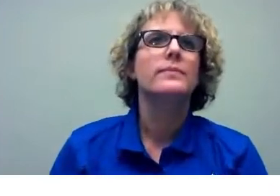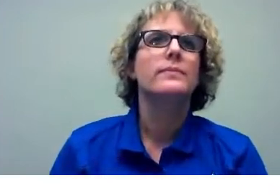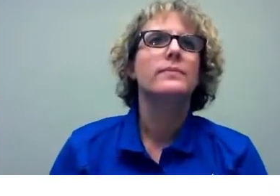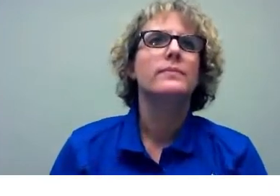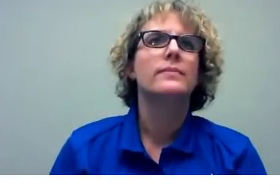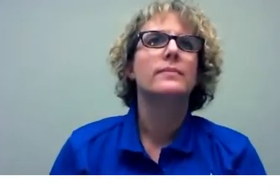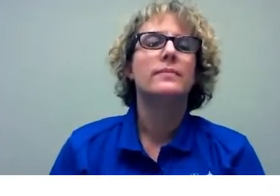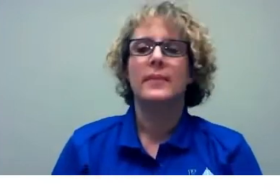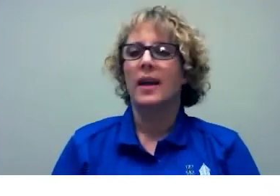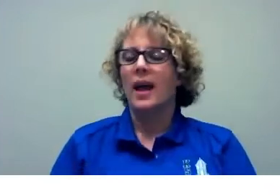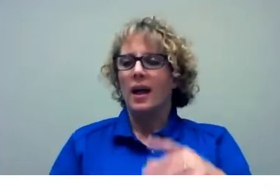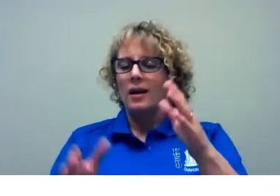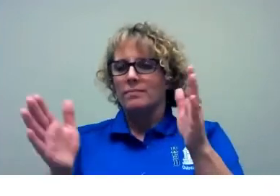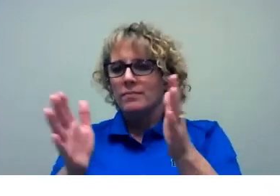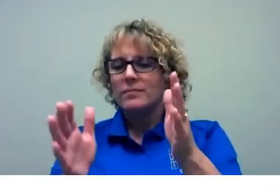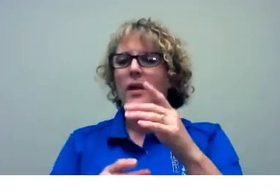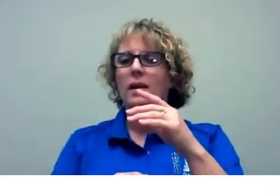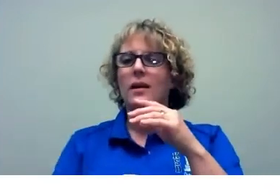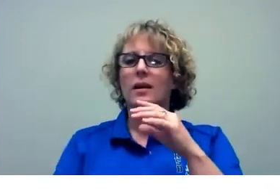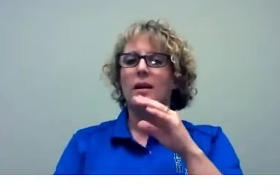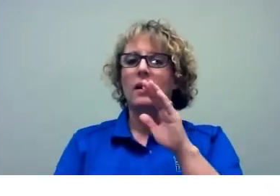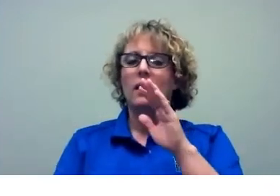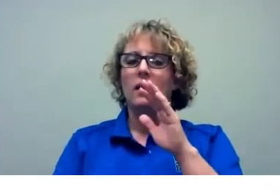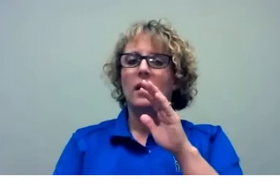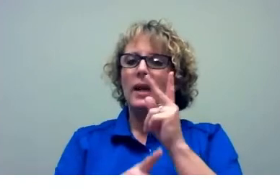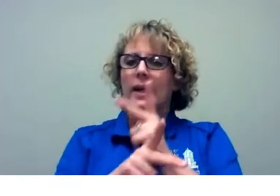that they're making for their child or for their family.